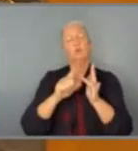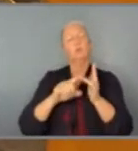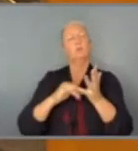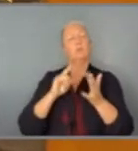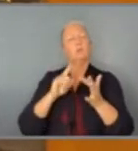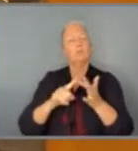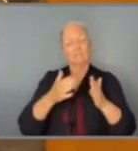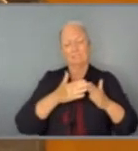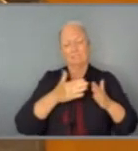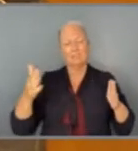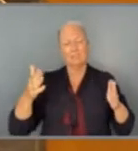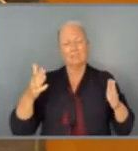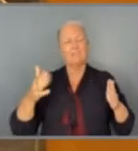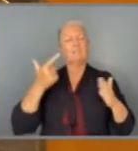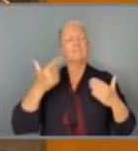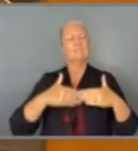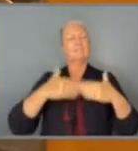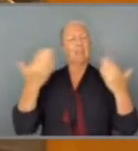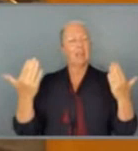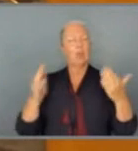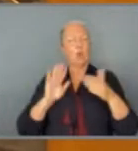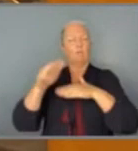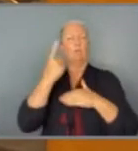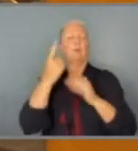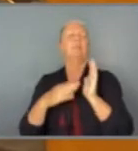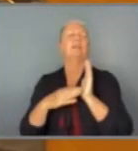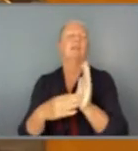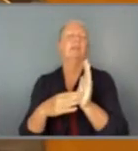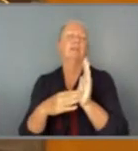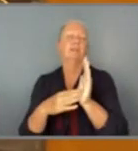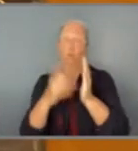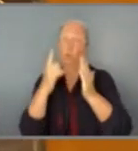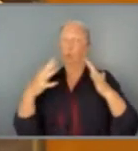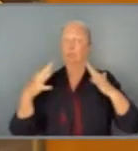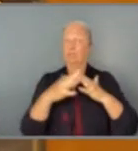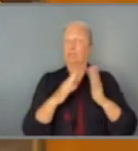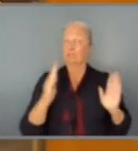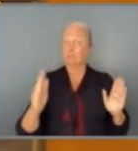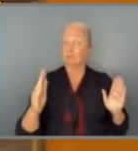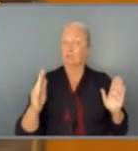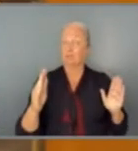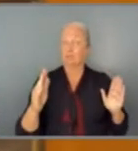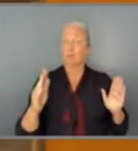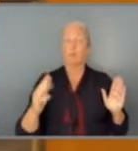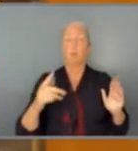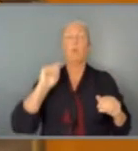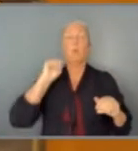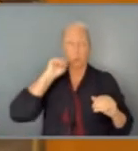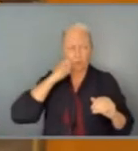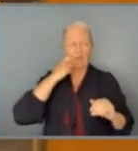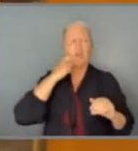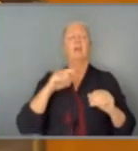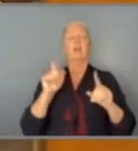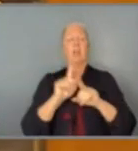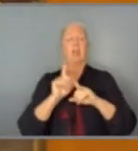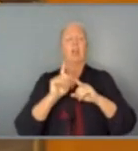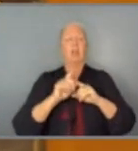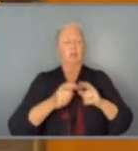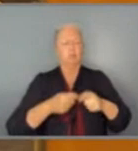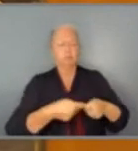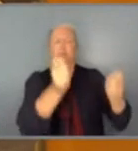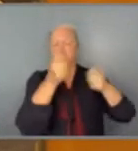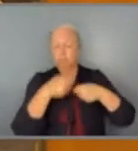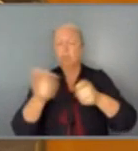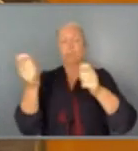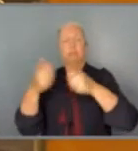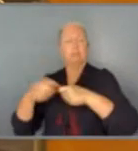over 1 million doses across a 7-day period, and we expect that to continue to rise. As the PM mentioned, supply is